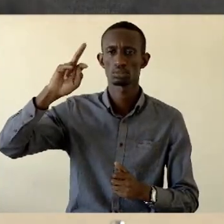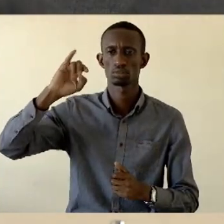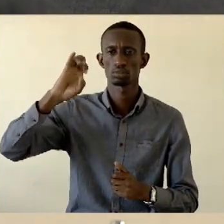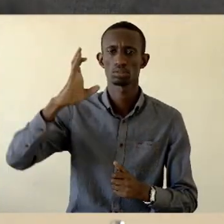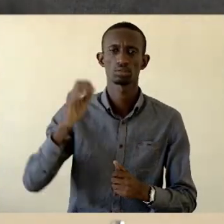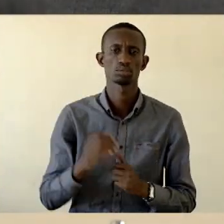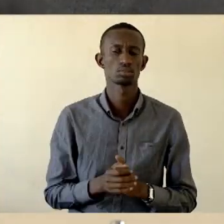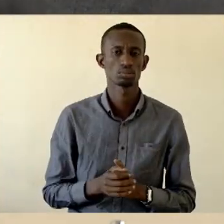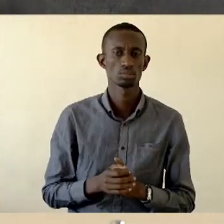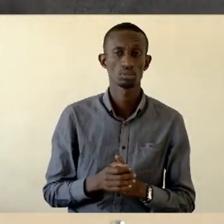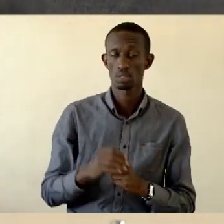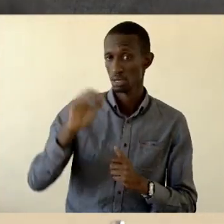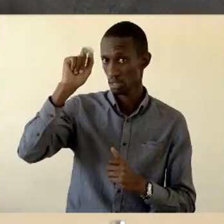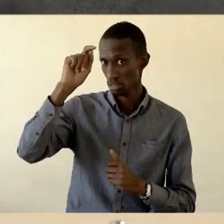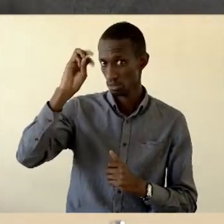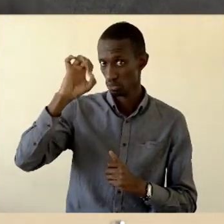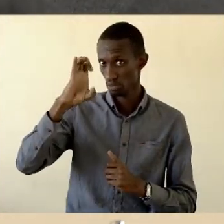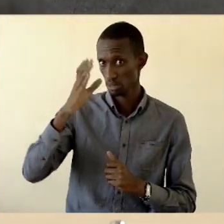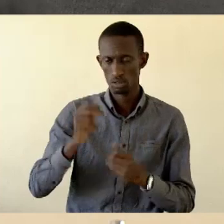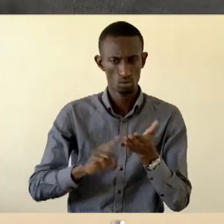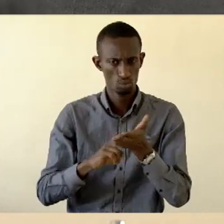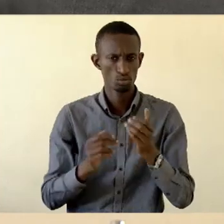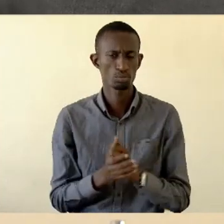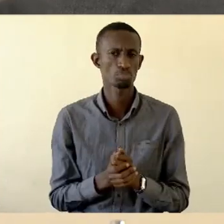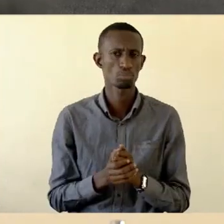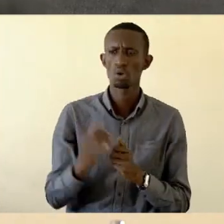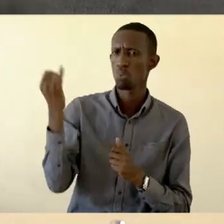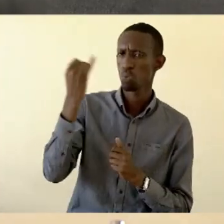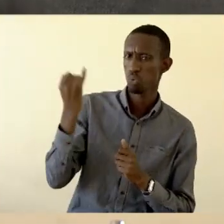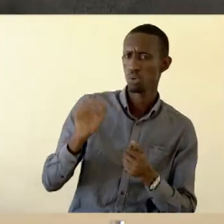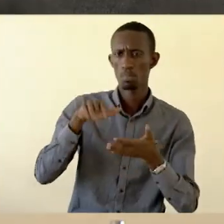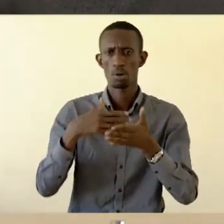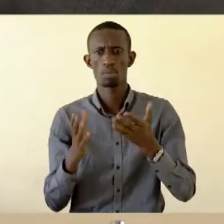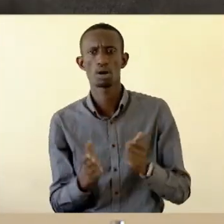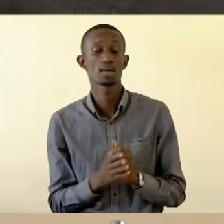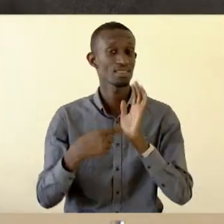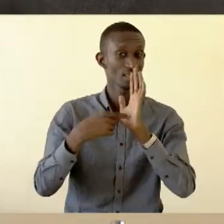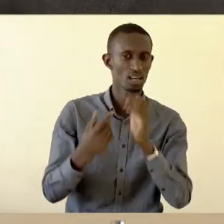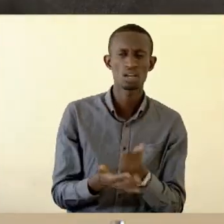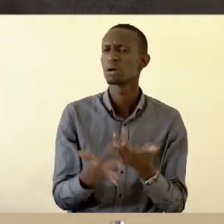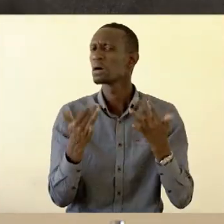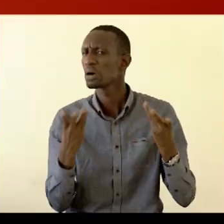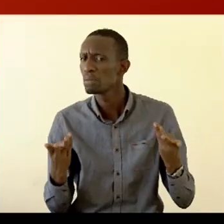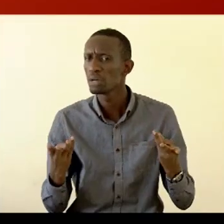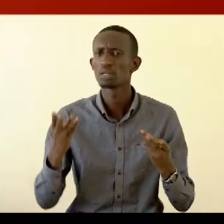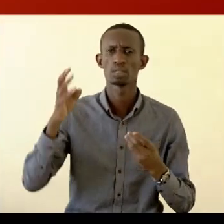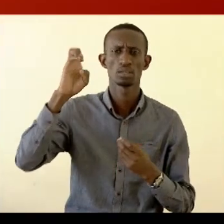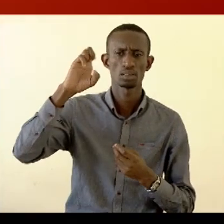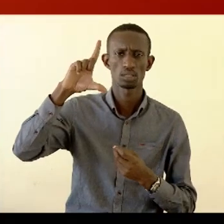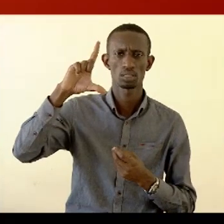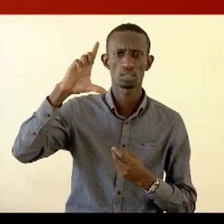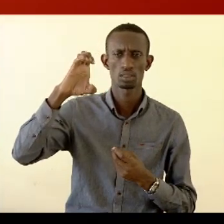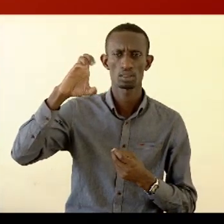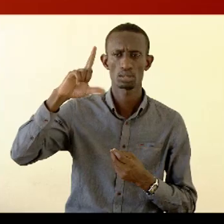diagram or simply using the numbers showing how many electrons we have in each of the energy